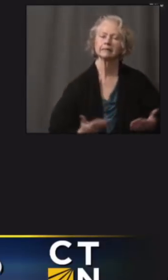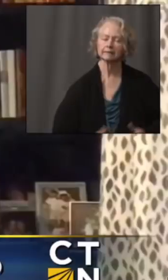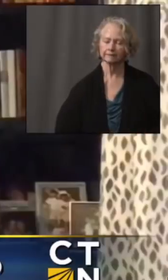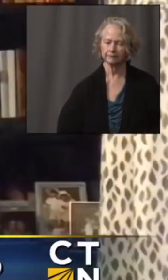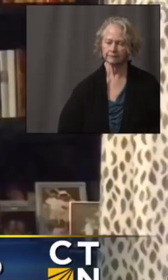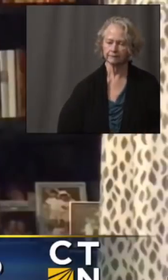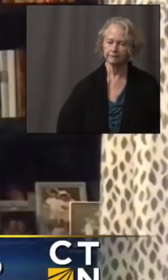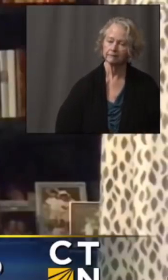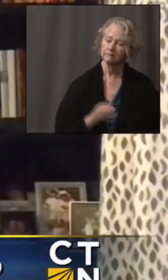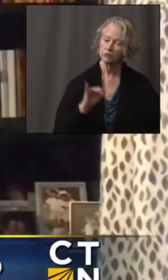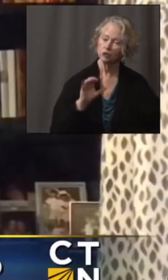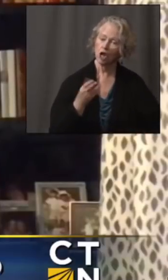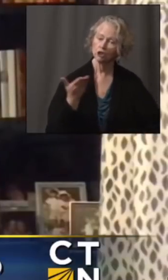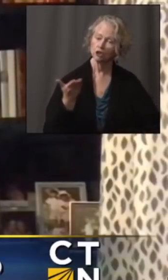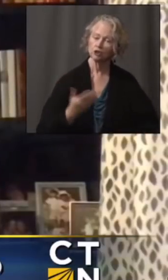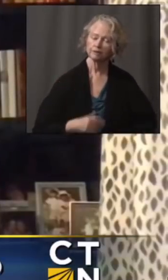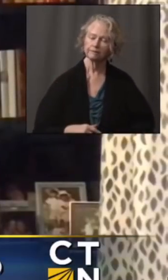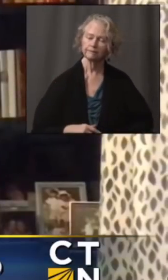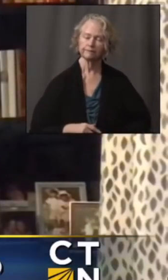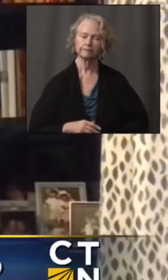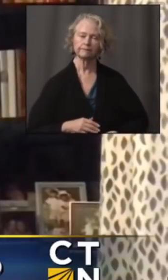Want that, Josh?